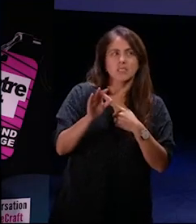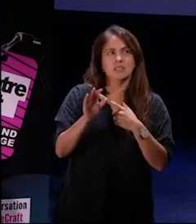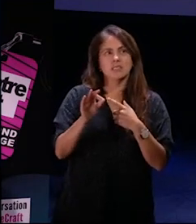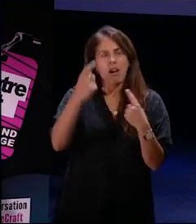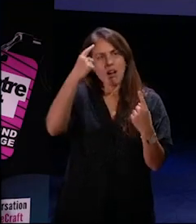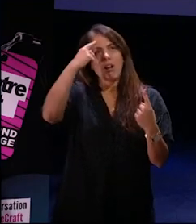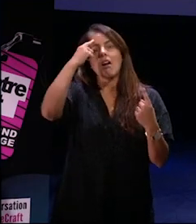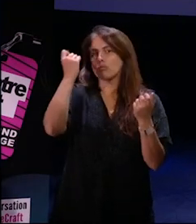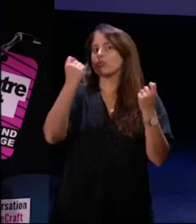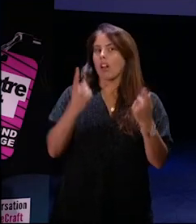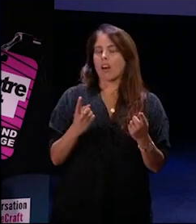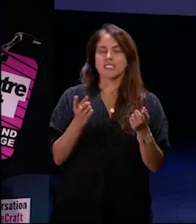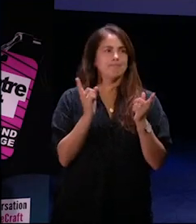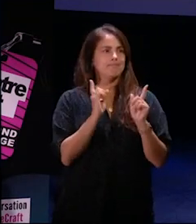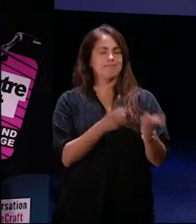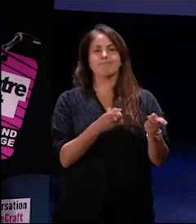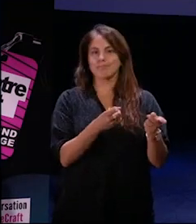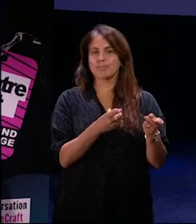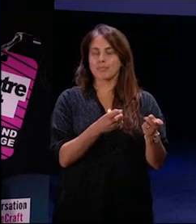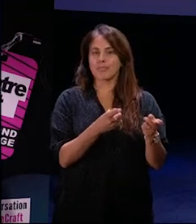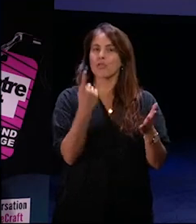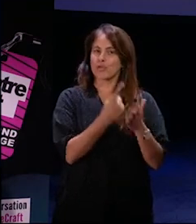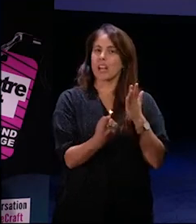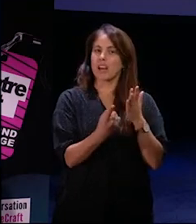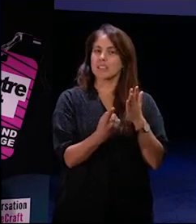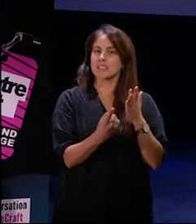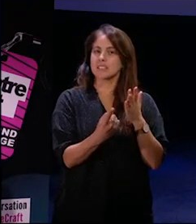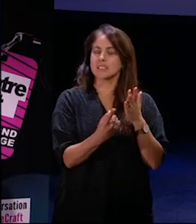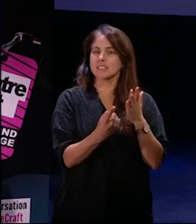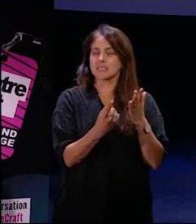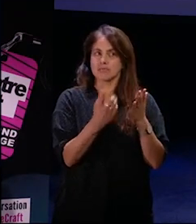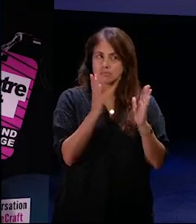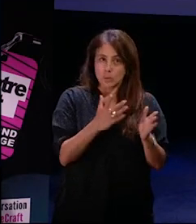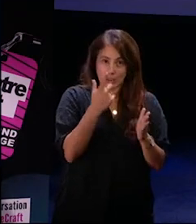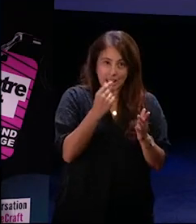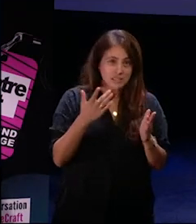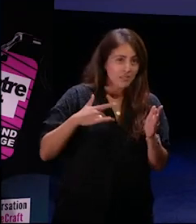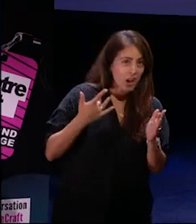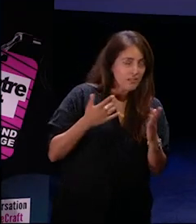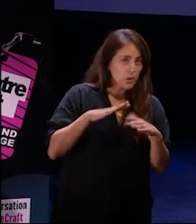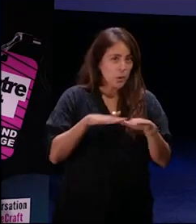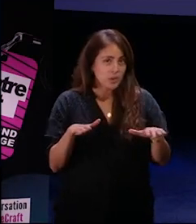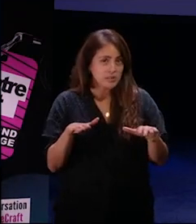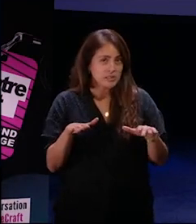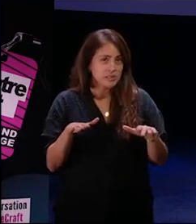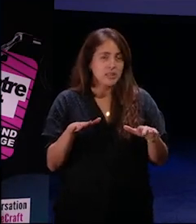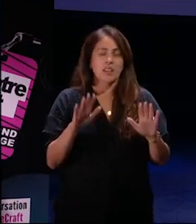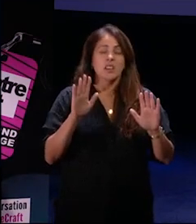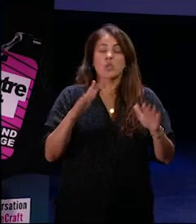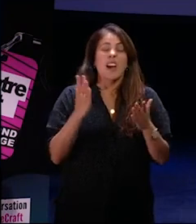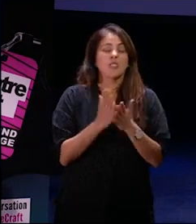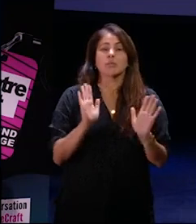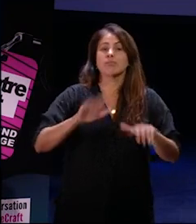that being freelance is necessarily viable, but more there's a time where you just have to take the